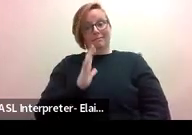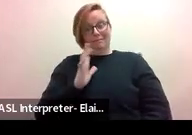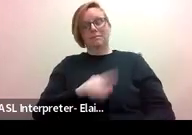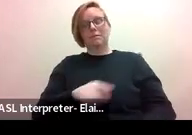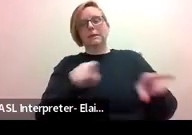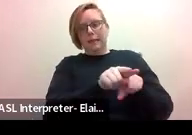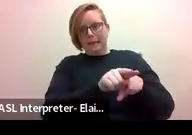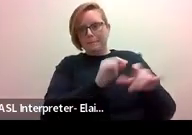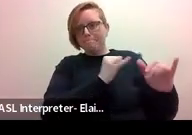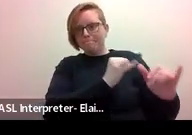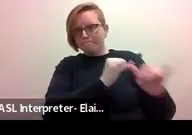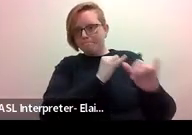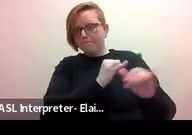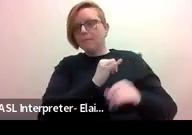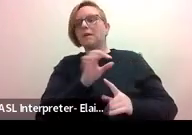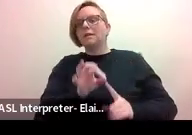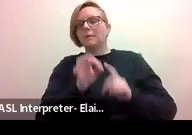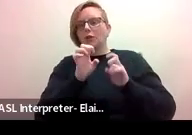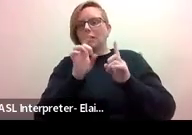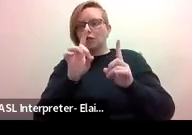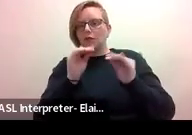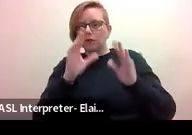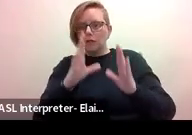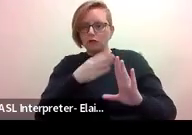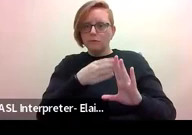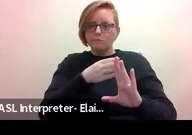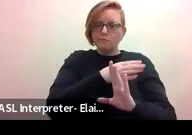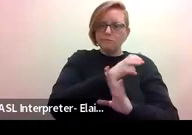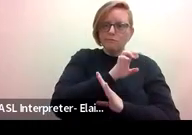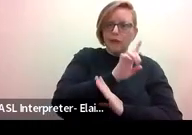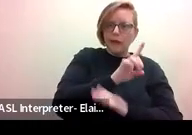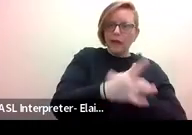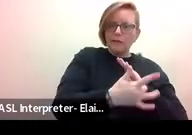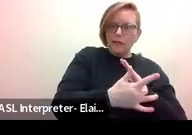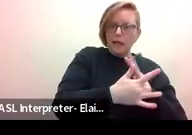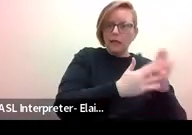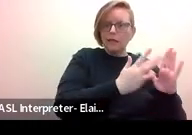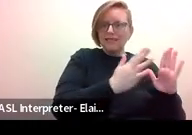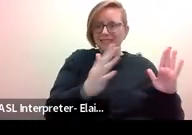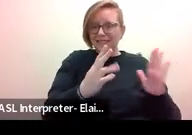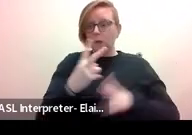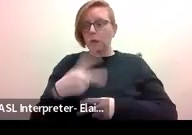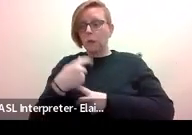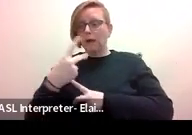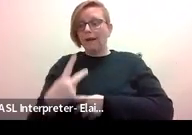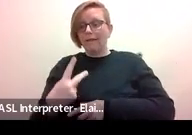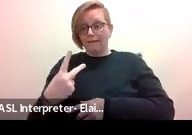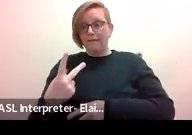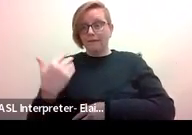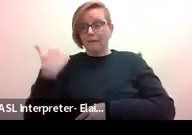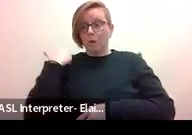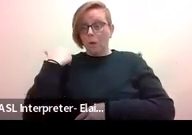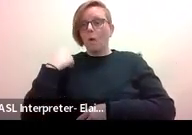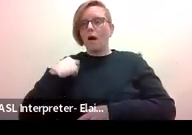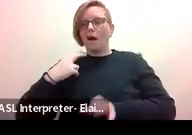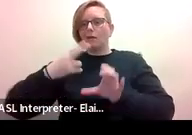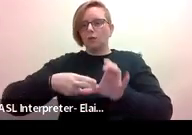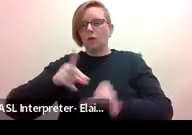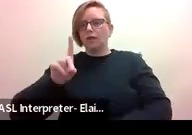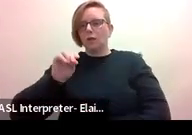an ed tech before that, and I joined the department about 2.5 years ago. Thanks, Jennifer.